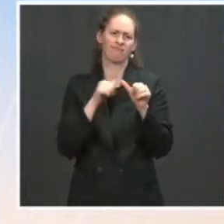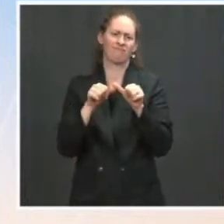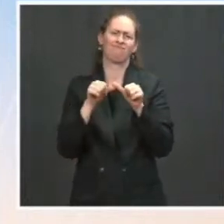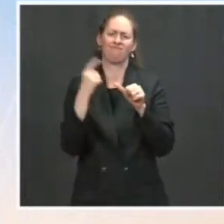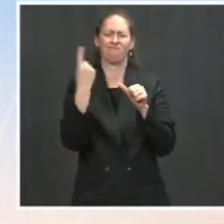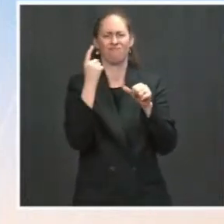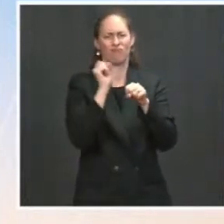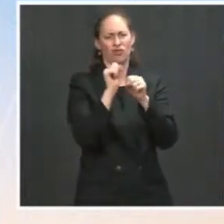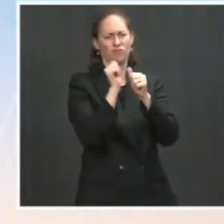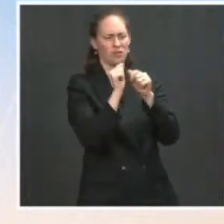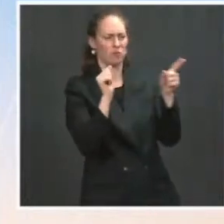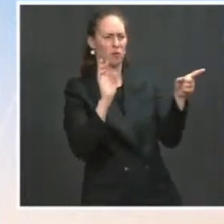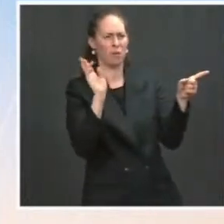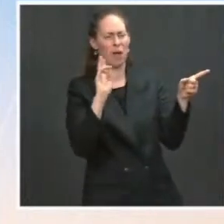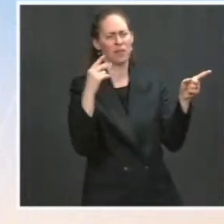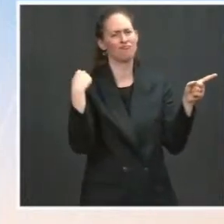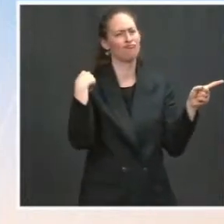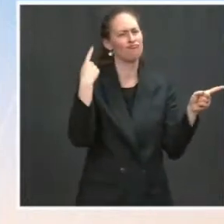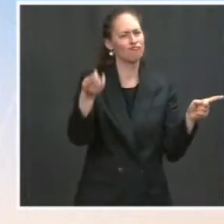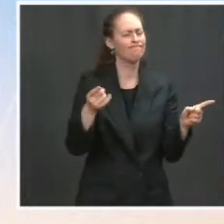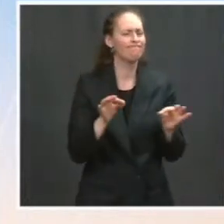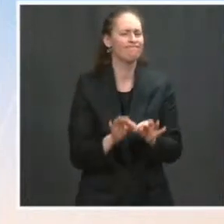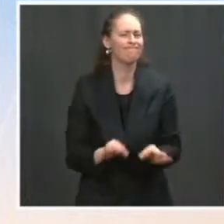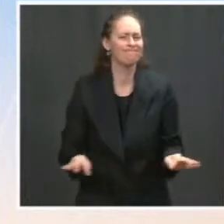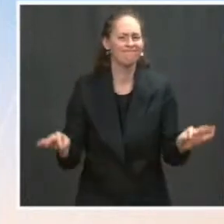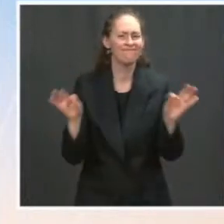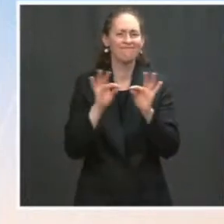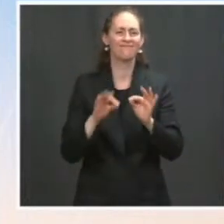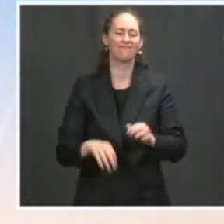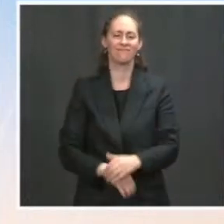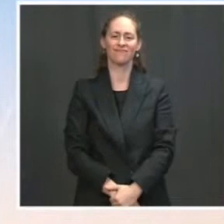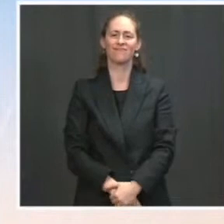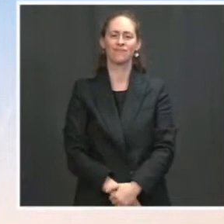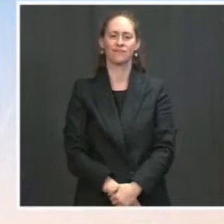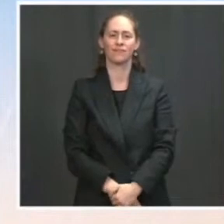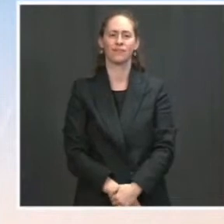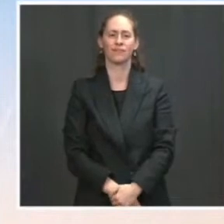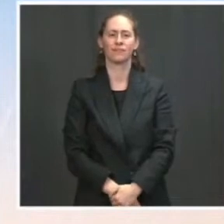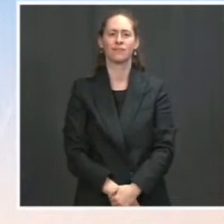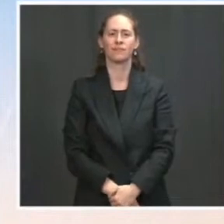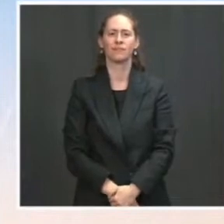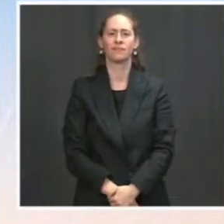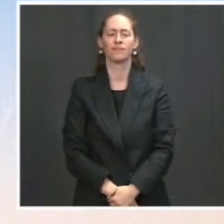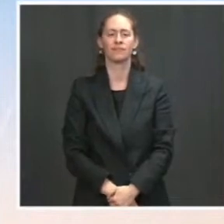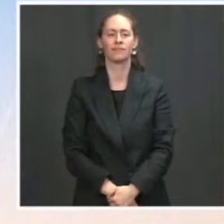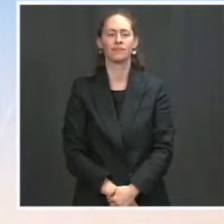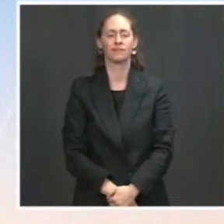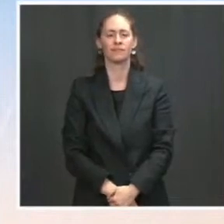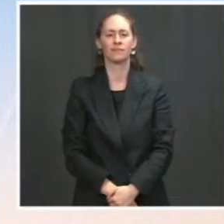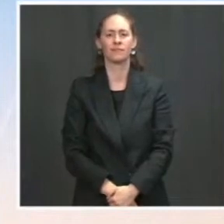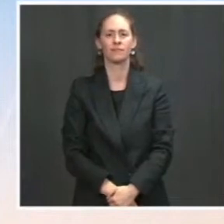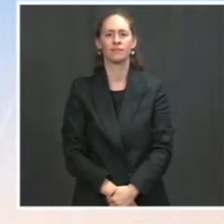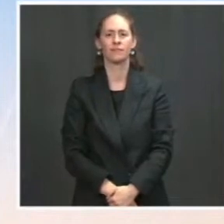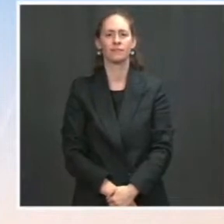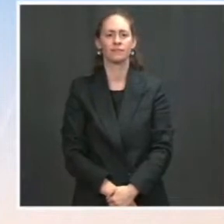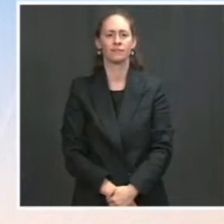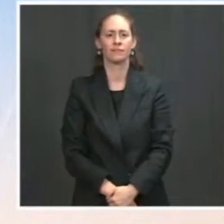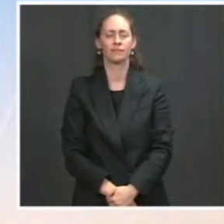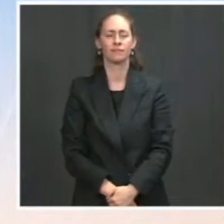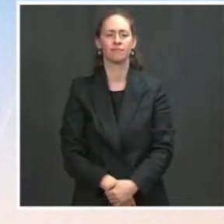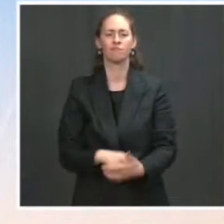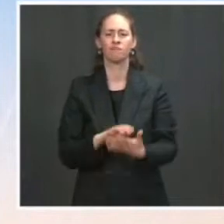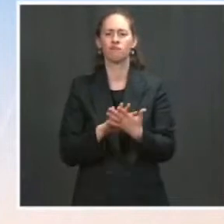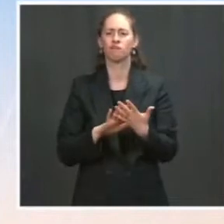Both German Chancellor Merkel and French President Macron have expressed their concerns over U.S. policy towards vaccine. They've basically been underlying the need for more